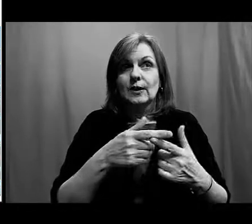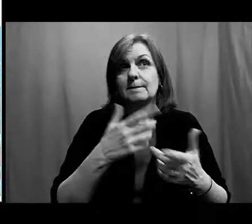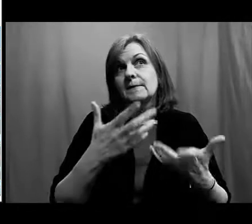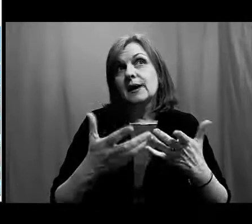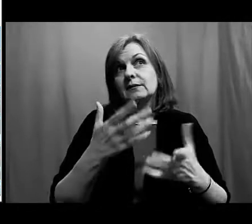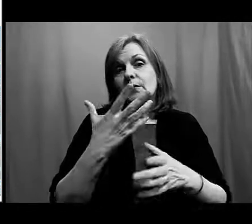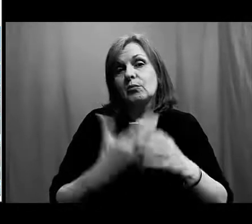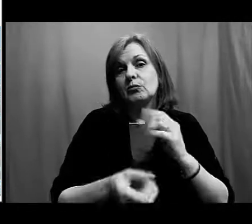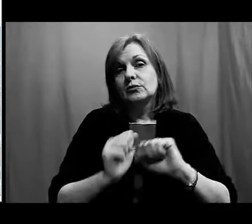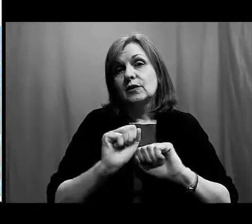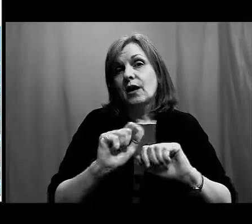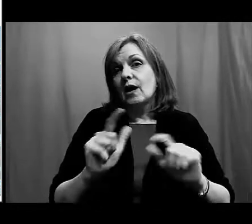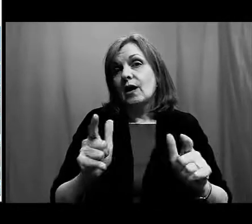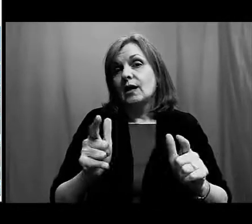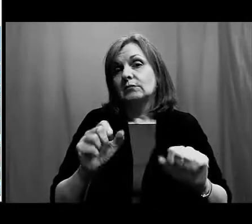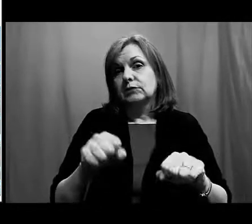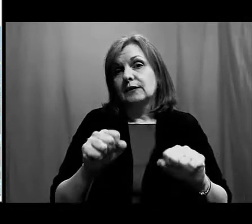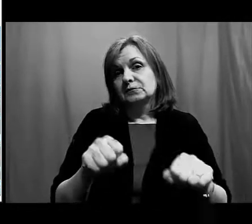potentially,